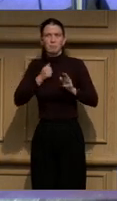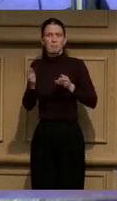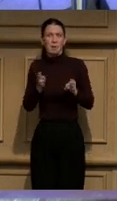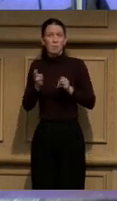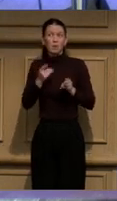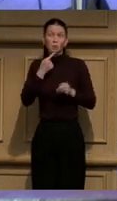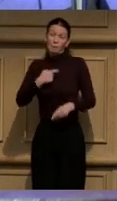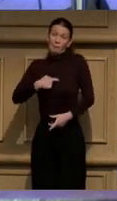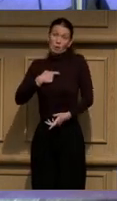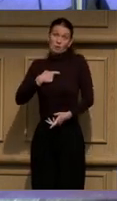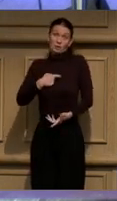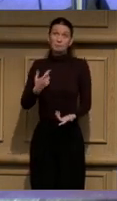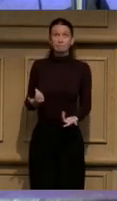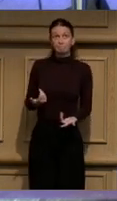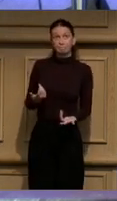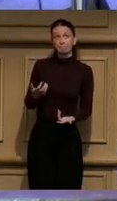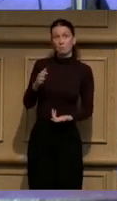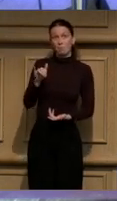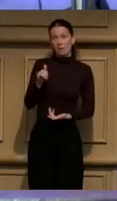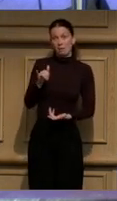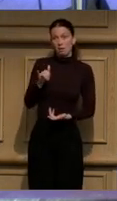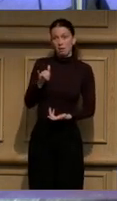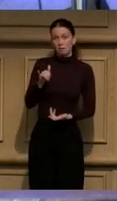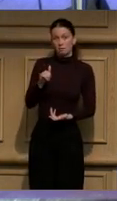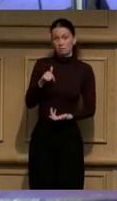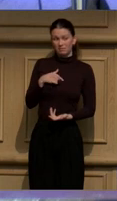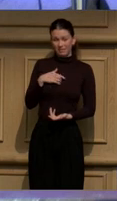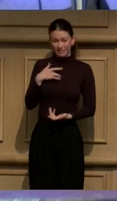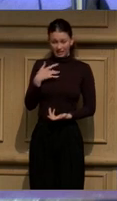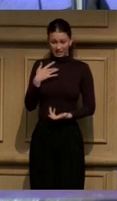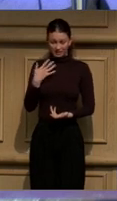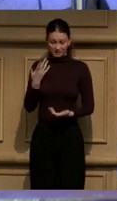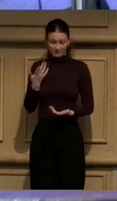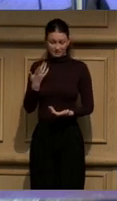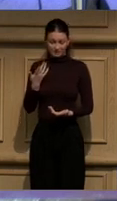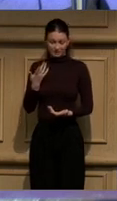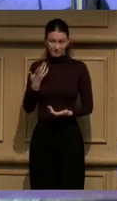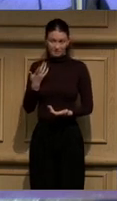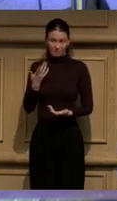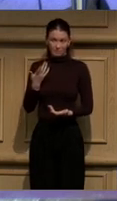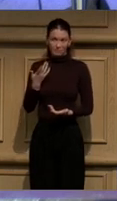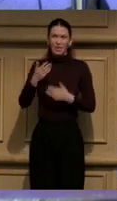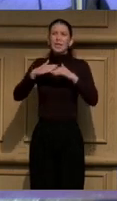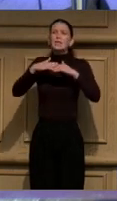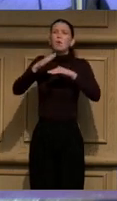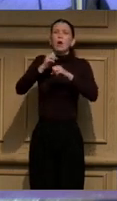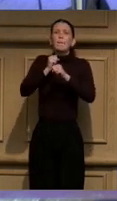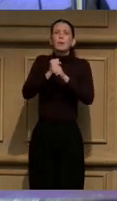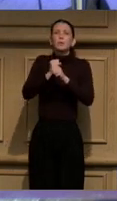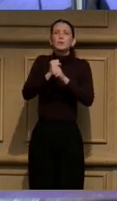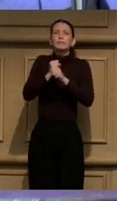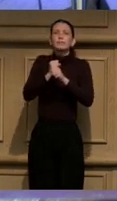But personally, so maybe I just think like it's more about the place of